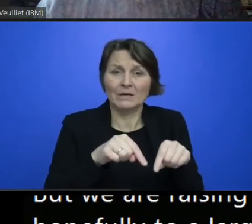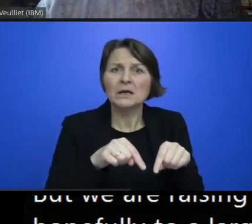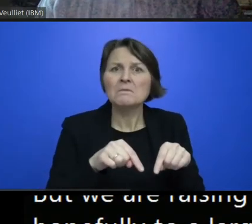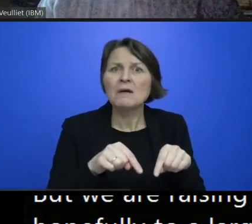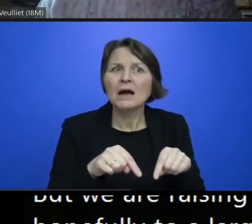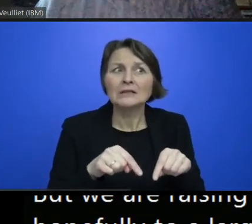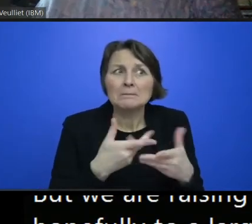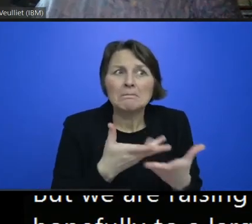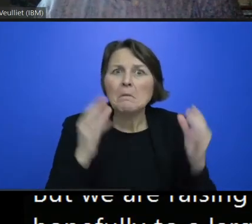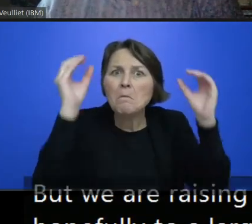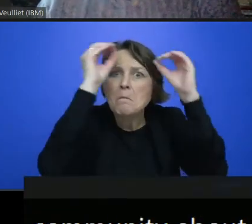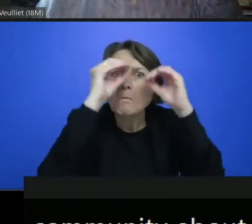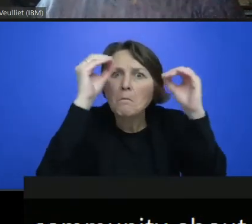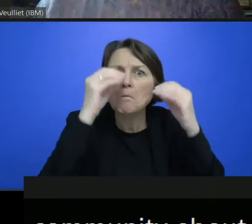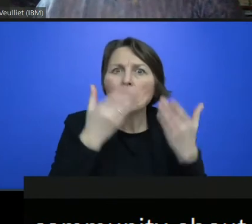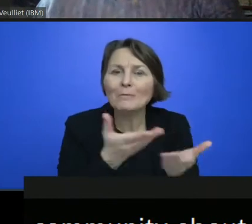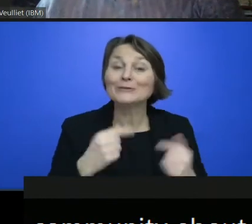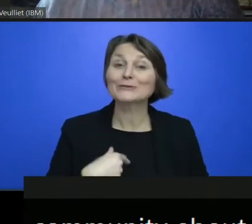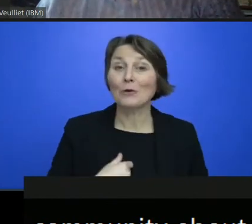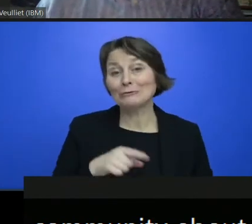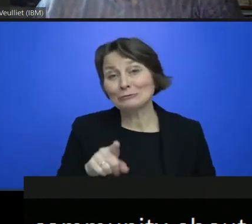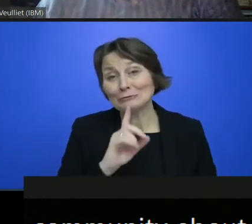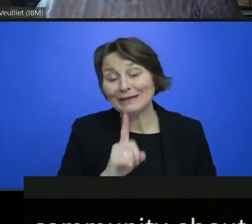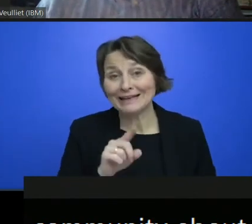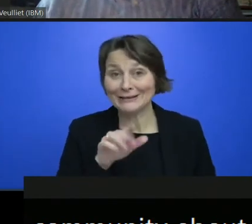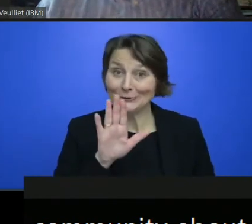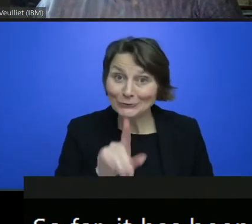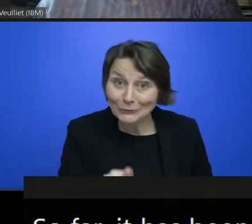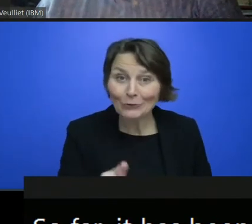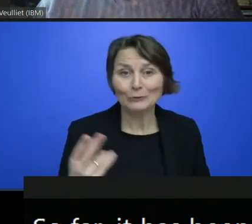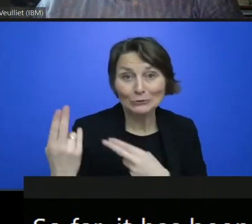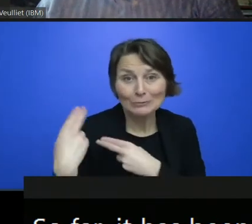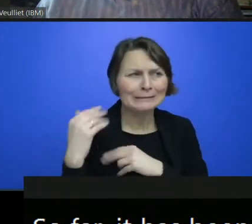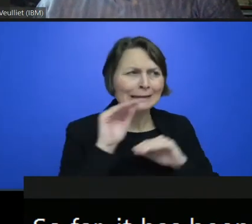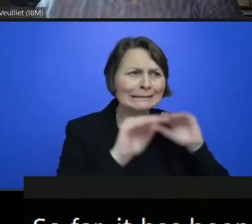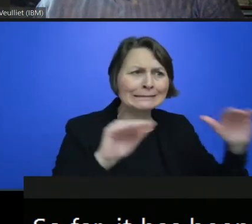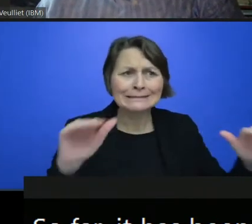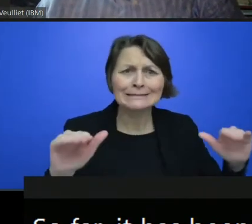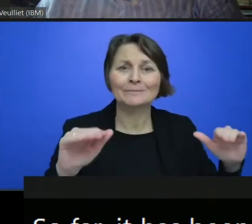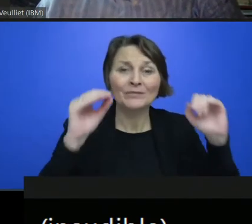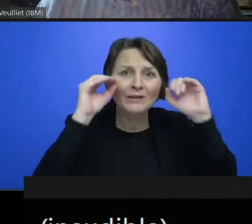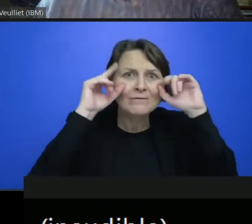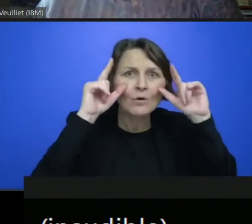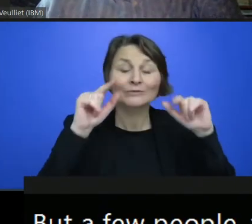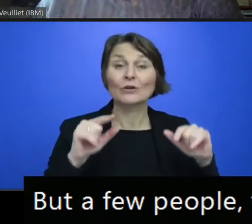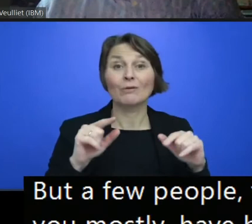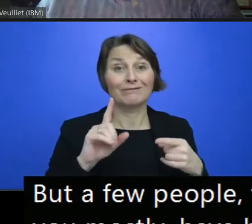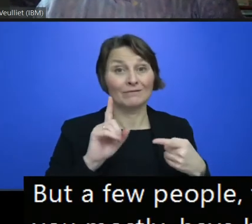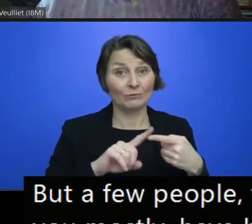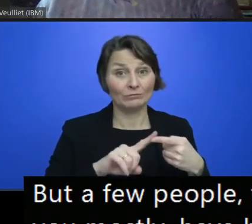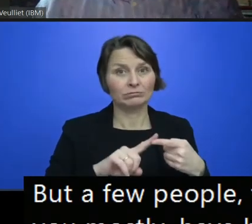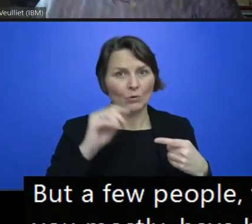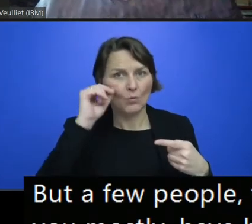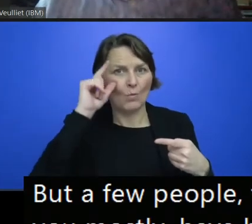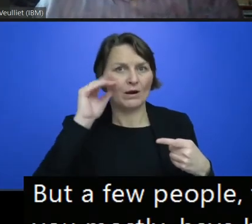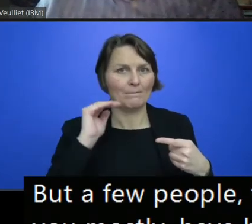mostly, have been made aware of. So I think there's an important awareness raising dimension to it. I think that the issue is not